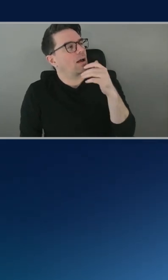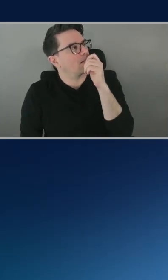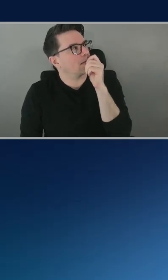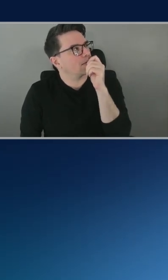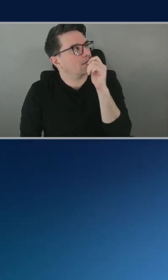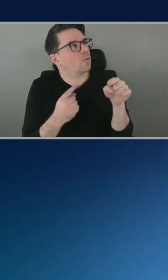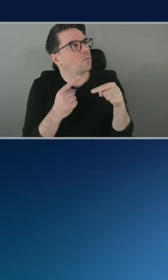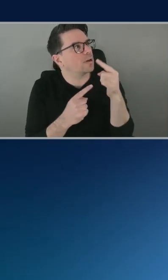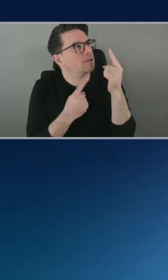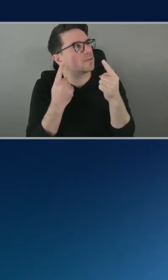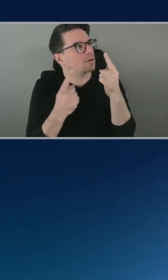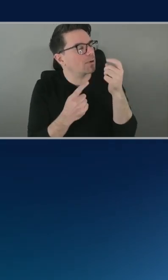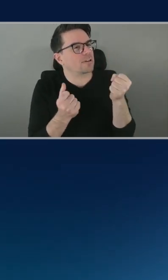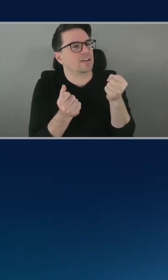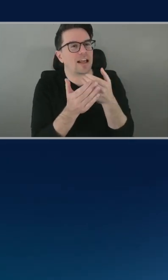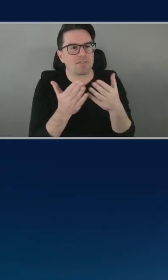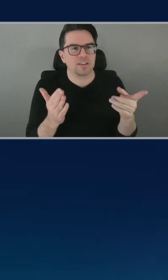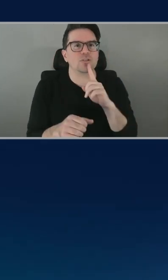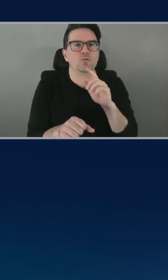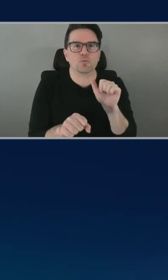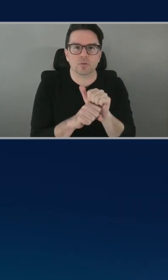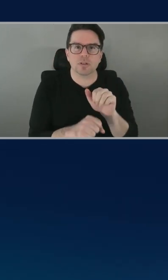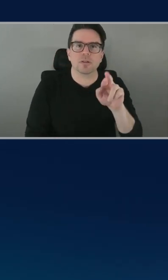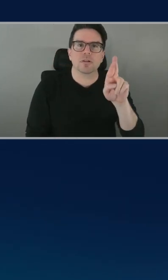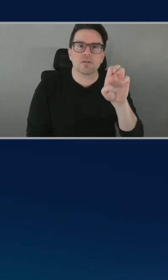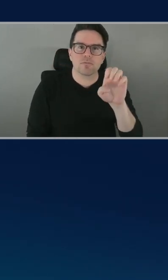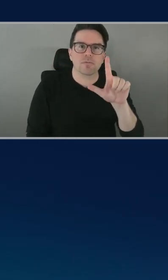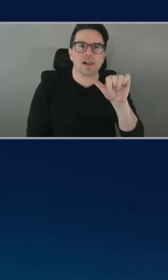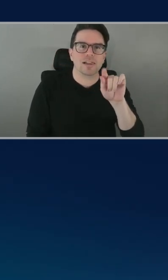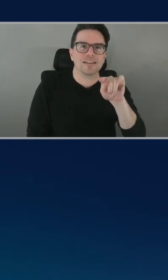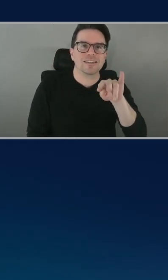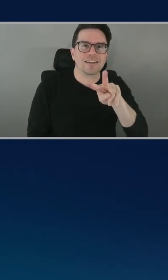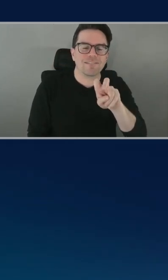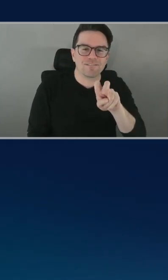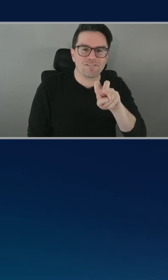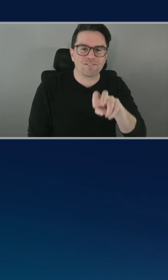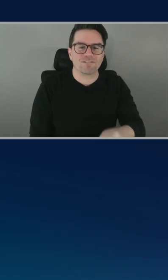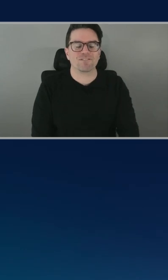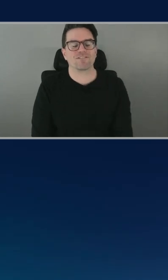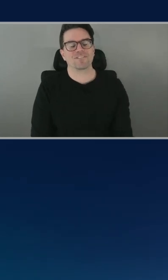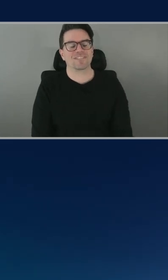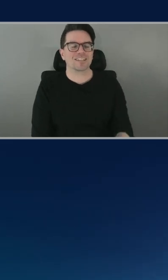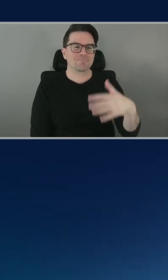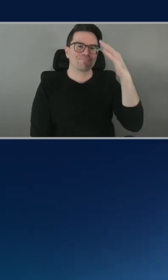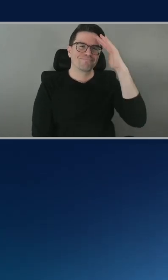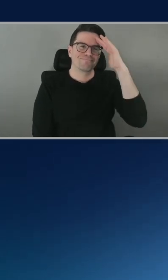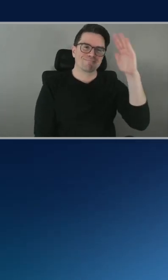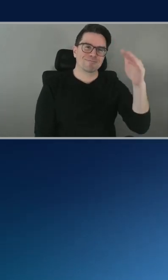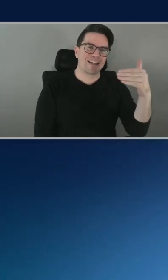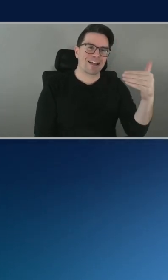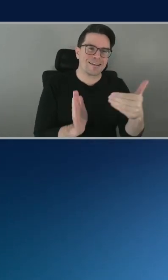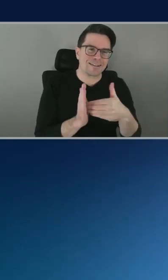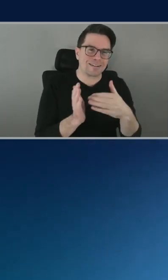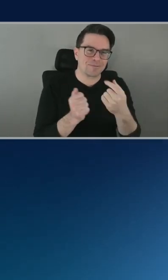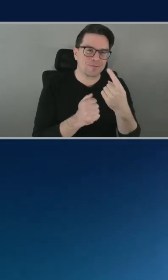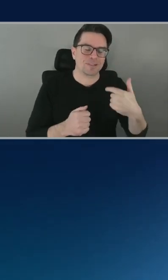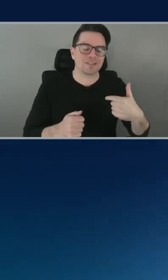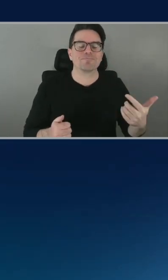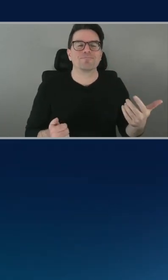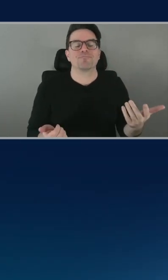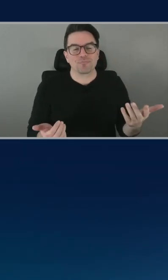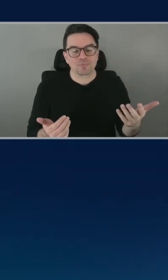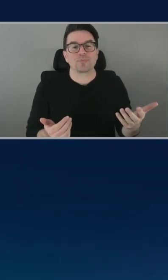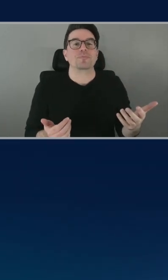I'm a principal partner enterprise architect here at AWS and a pun extraordinaire. But we're not here to talk about puns, even though we're going to slip them in